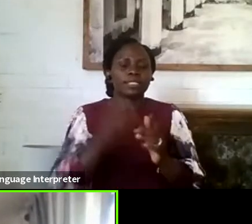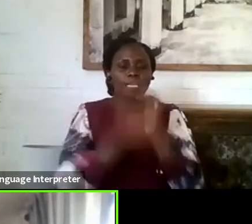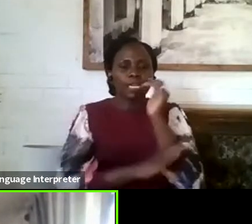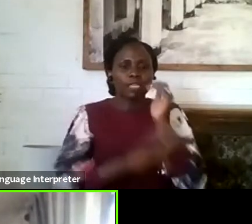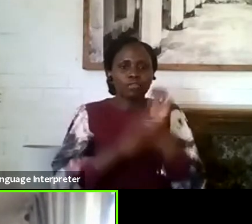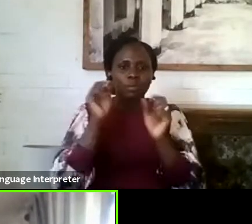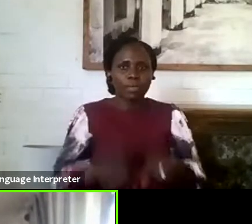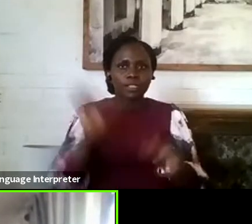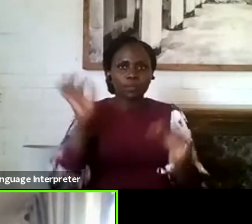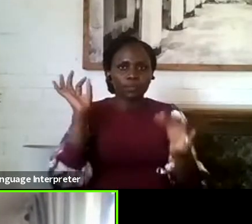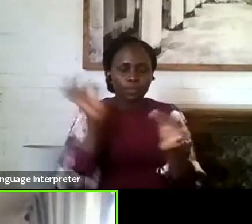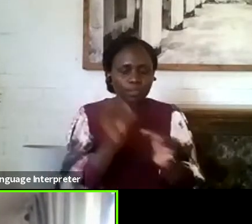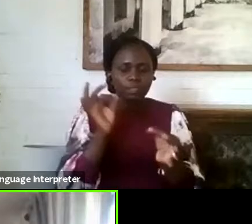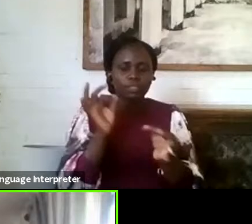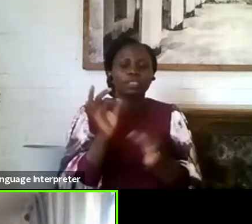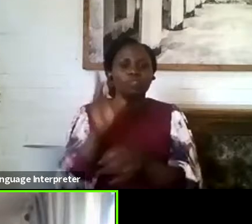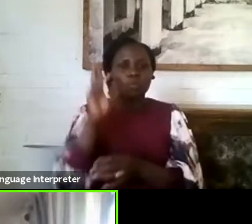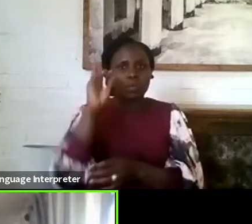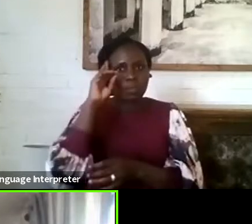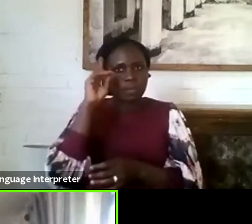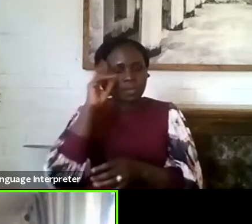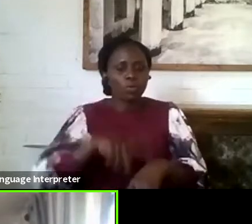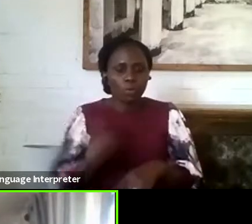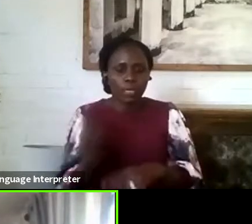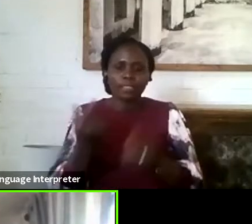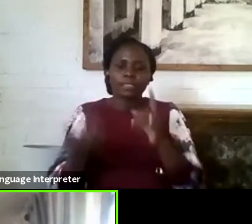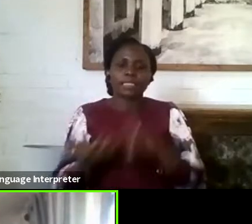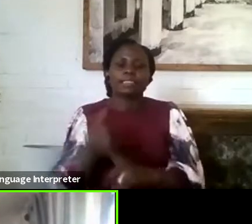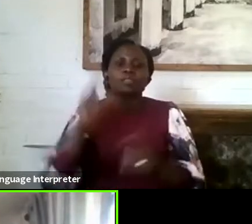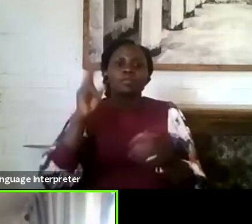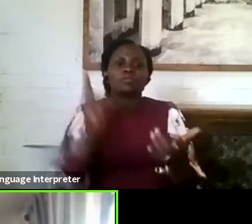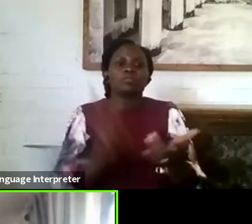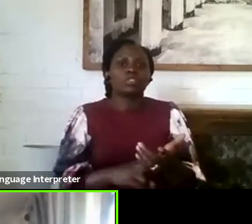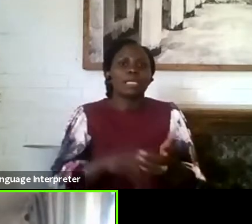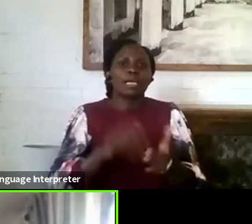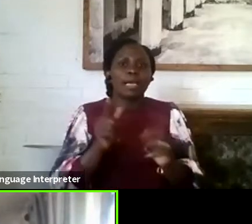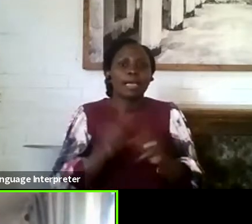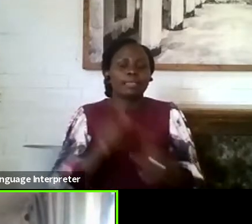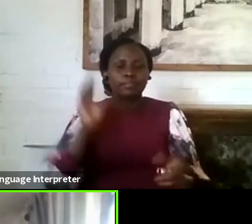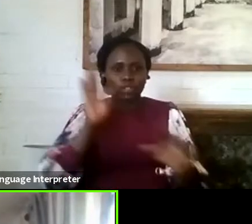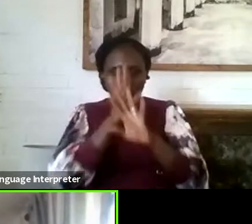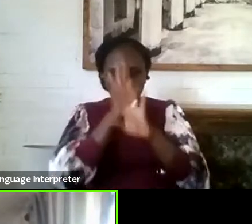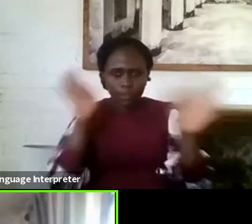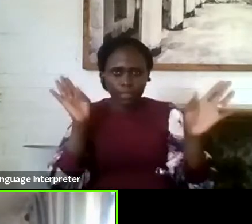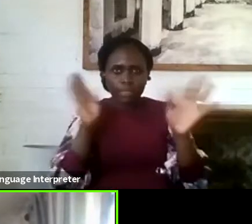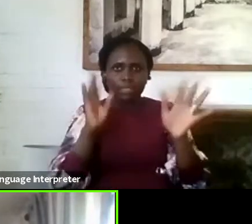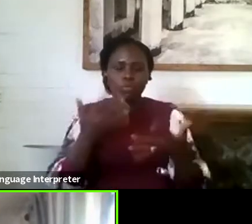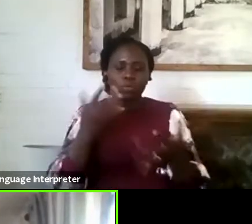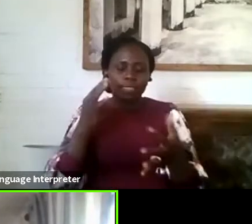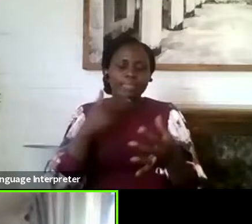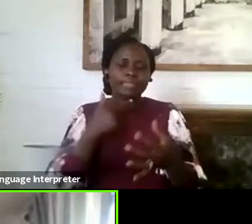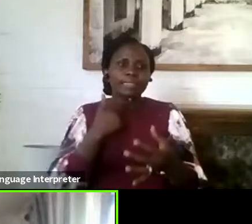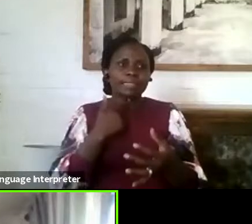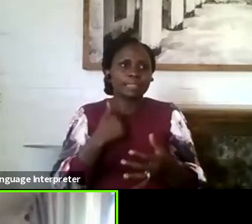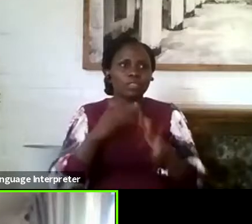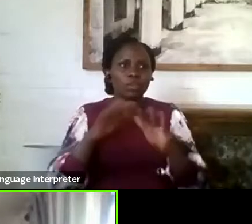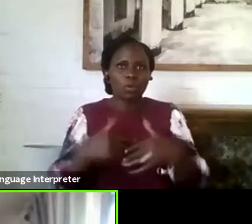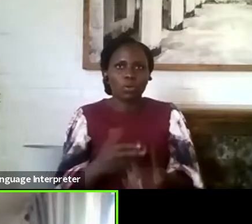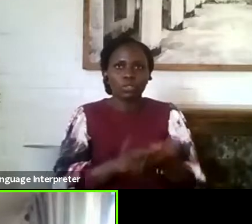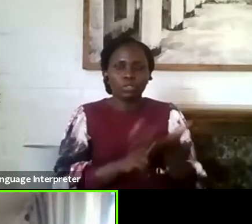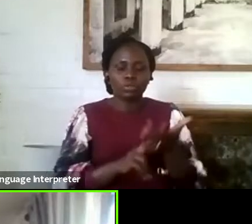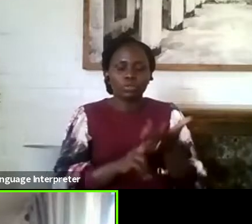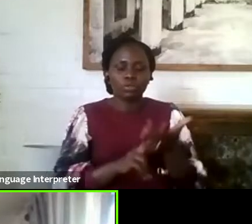careful when seeking consent and be explicit in the need or the use of